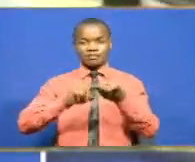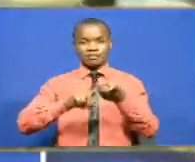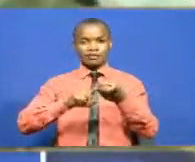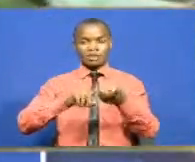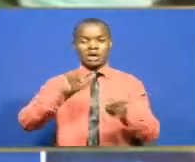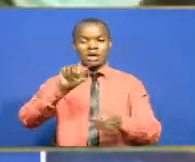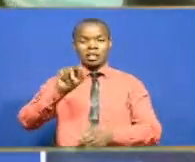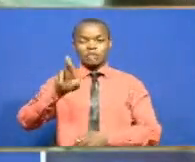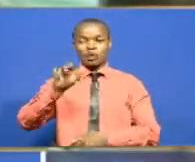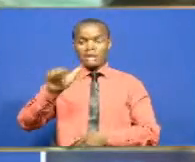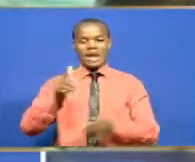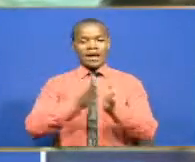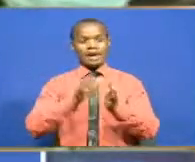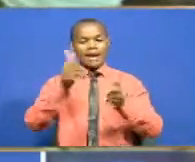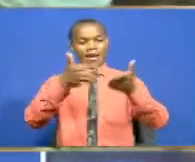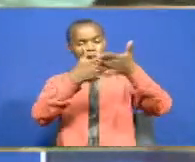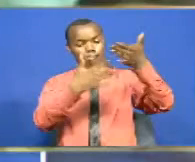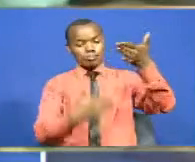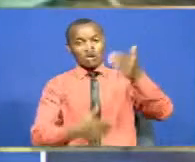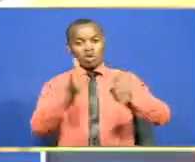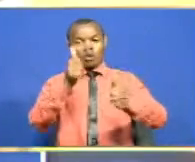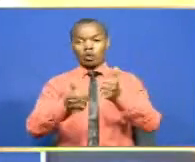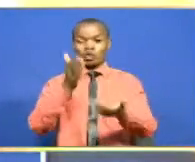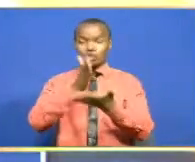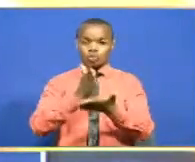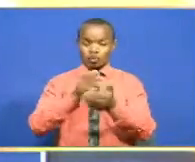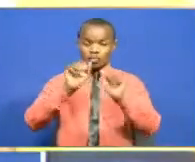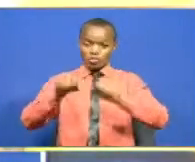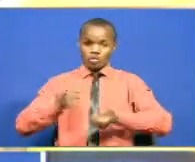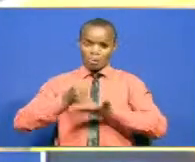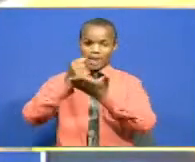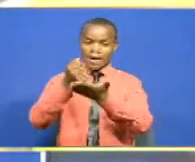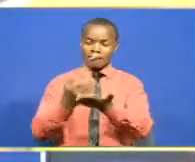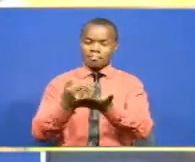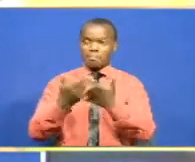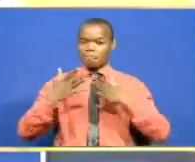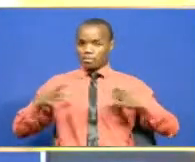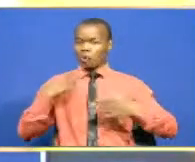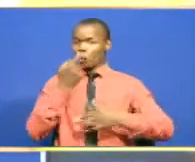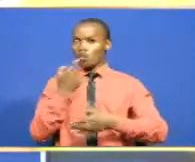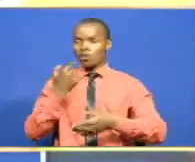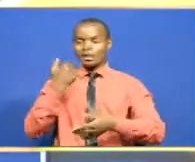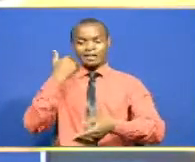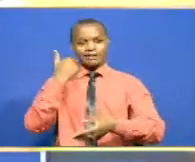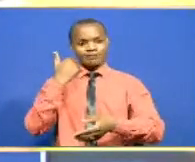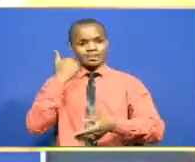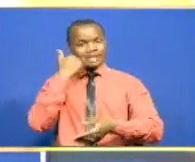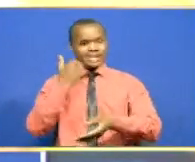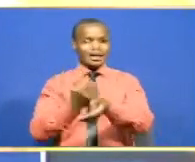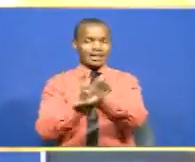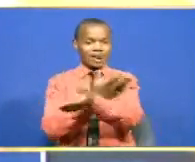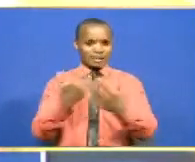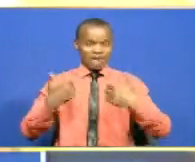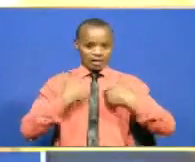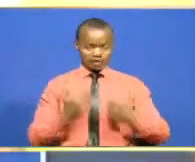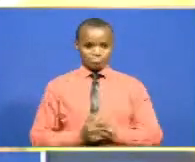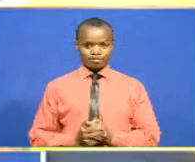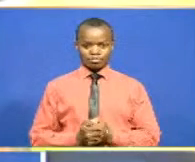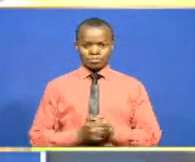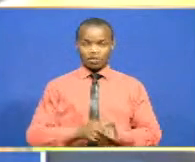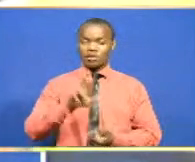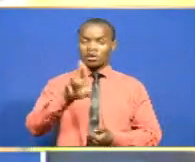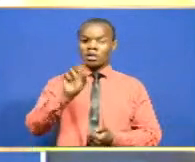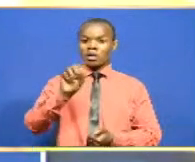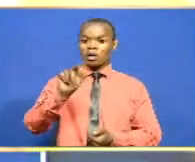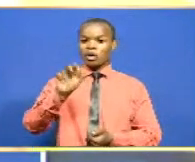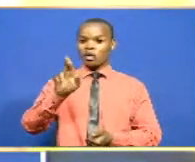among others that are so handy to cancer patients. And Rotary came on board to help us to run